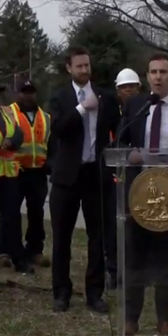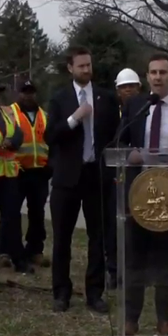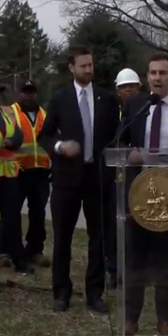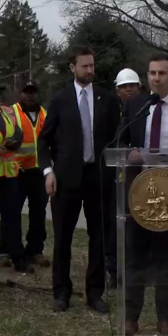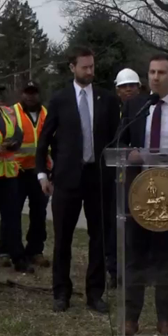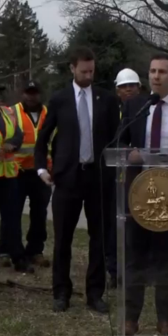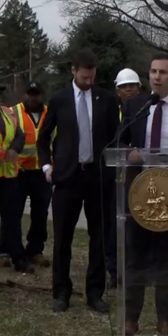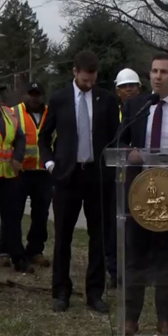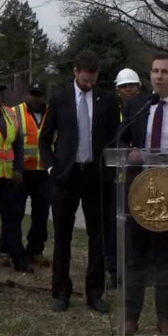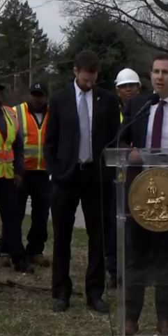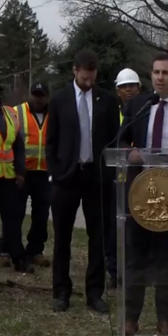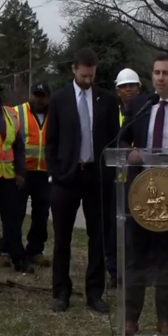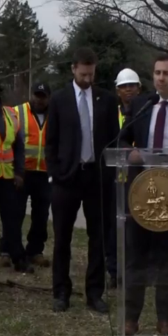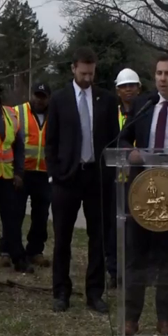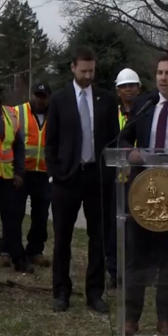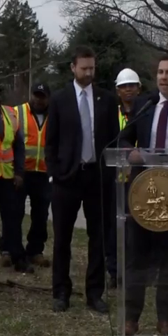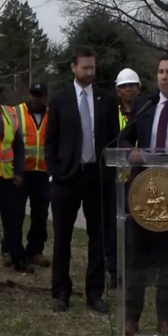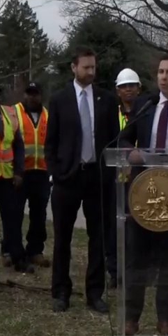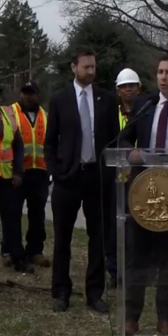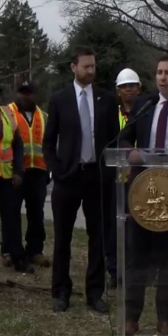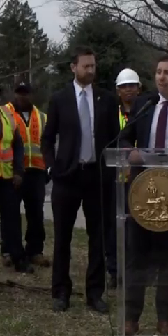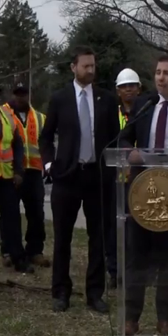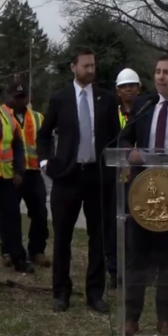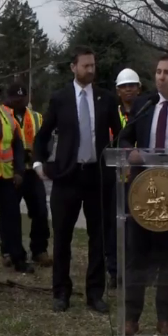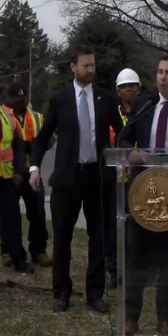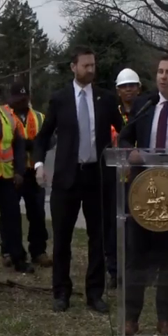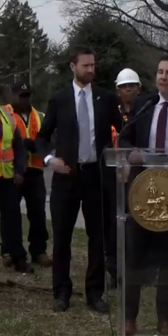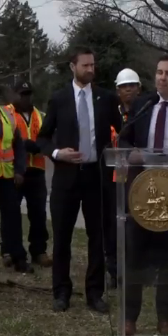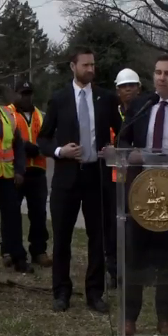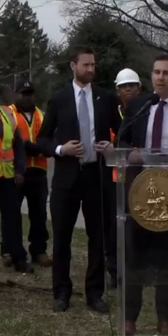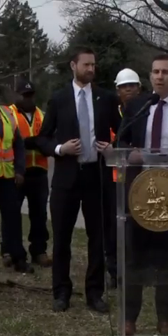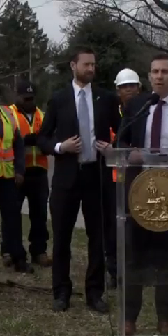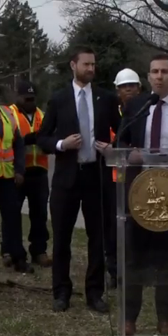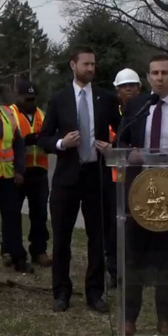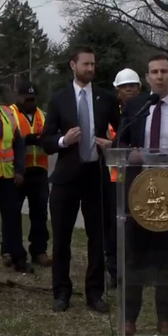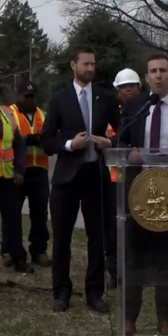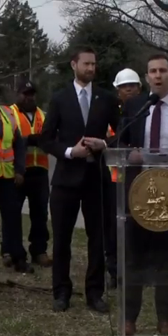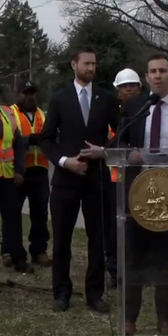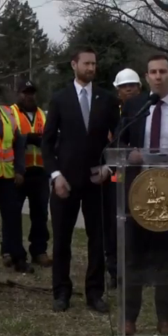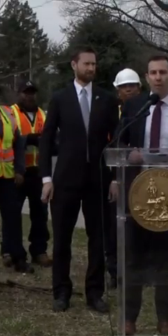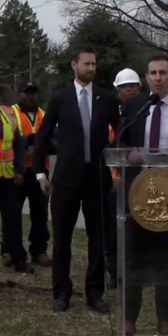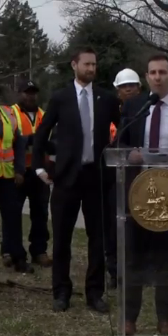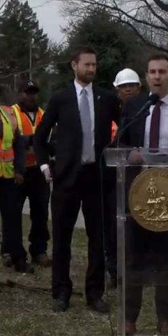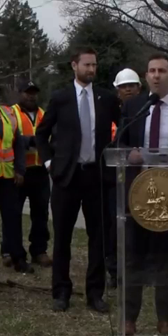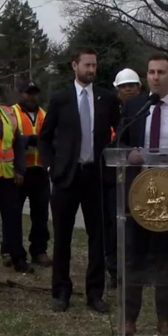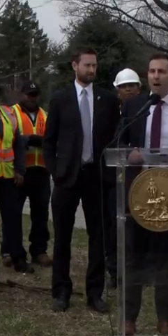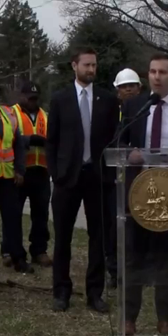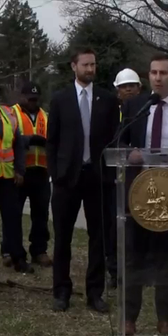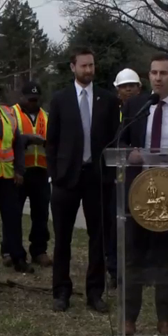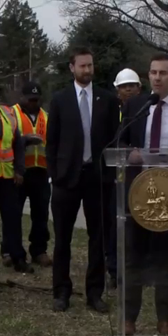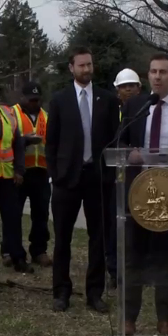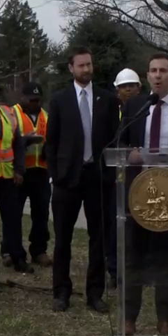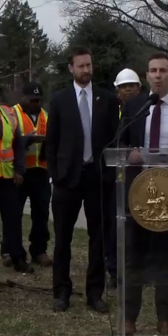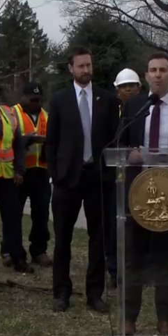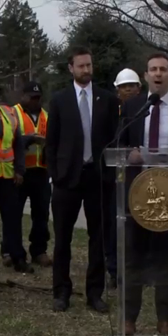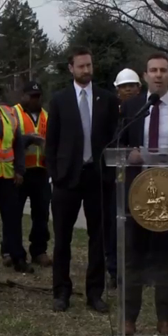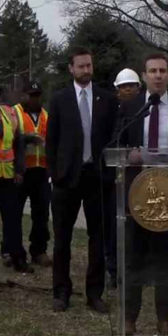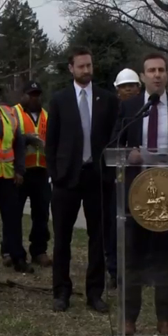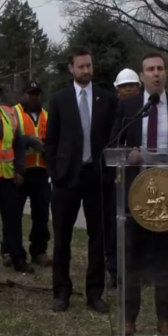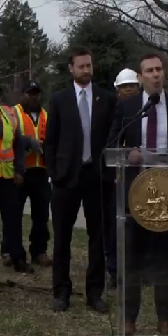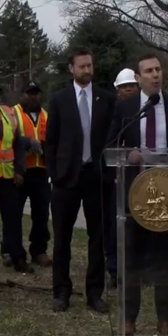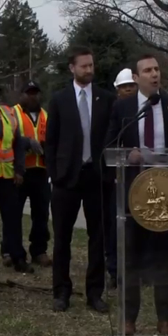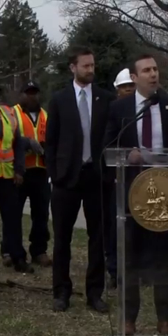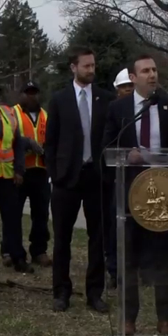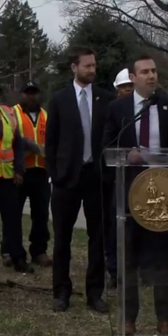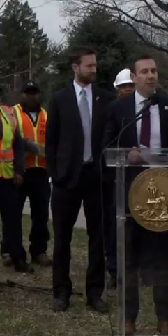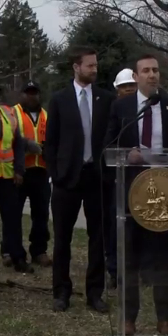and so we have, at the mayor's direction, taken bold steps to improve the way that we respond to potholes, both responding